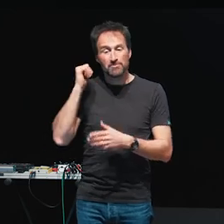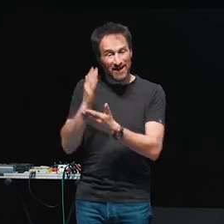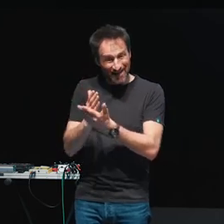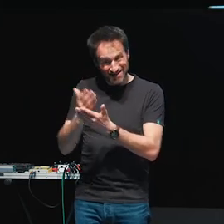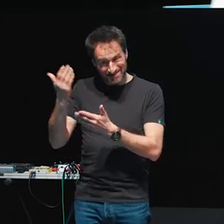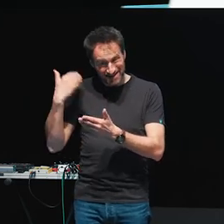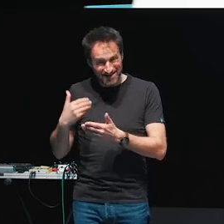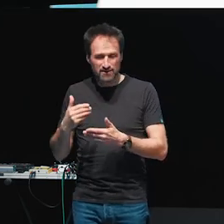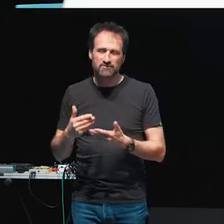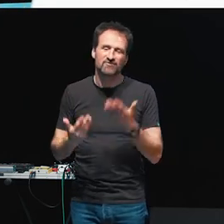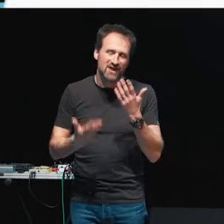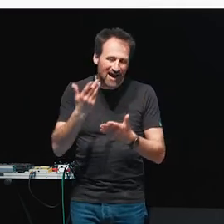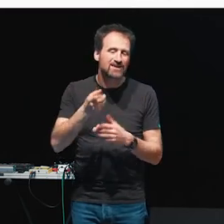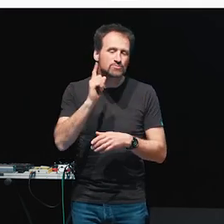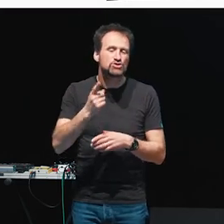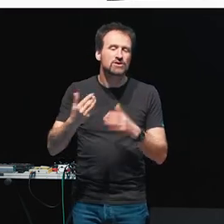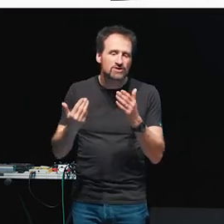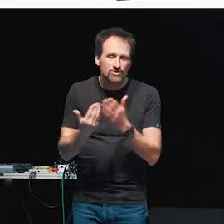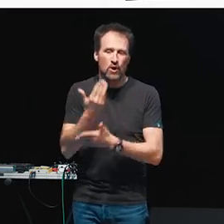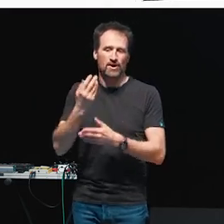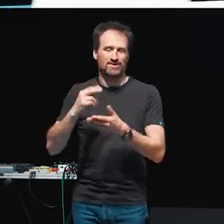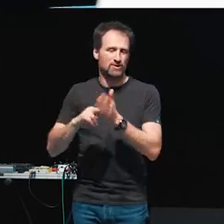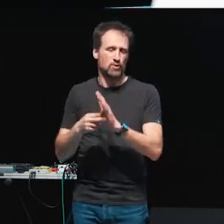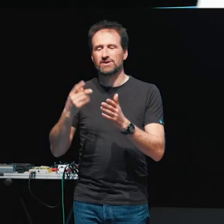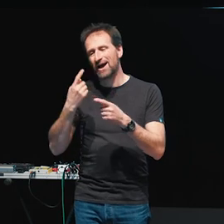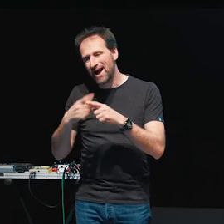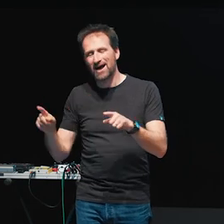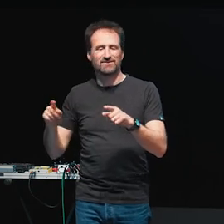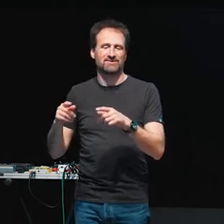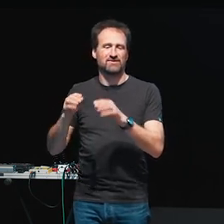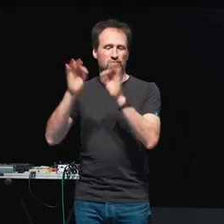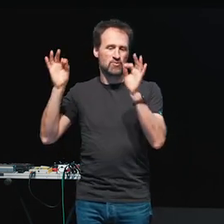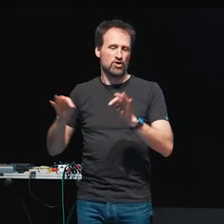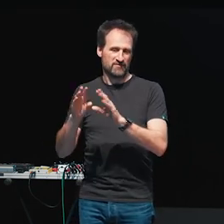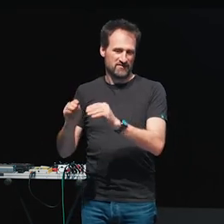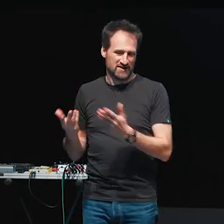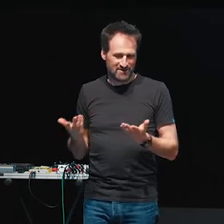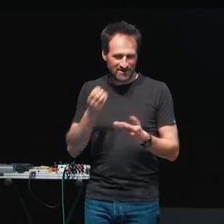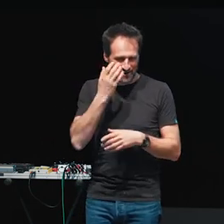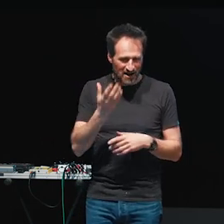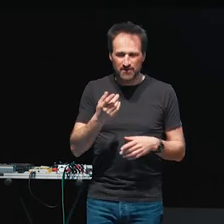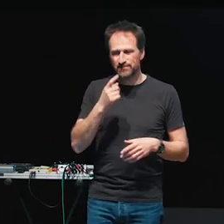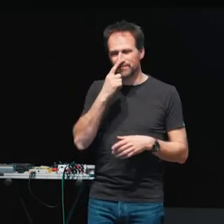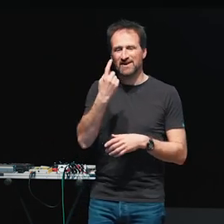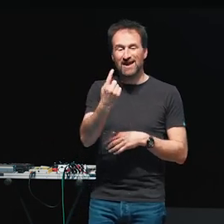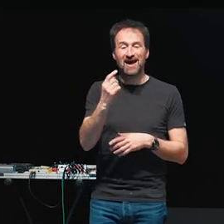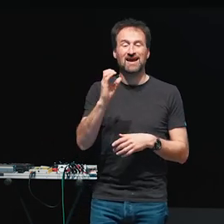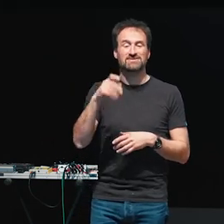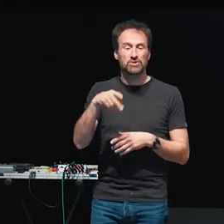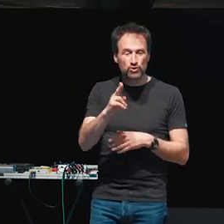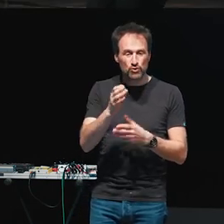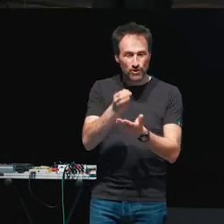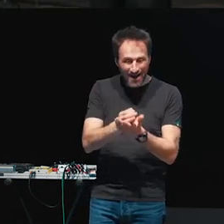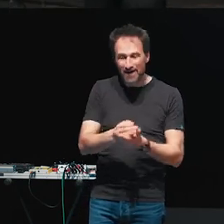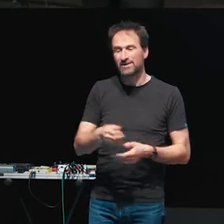or another backend technology. And that is because when you're looking at this like in the perspective of like one CPU core, one process,